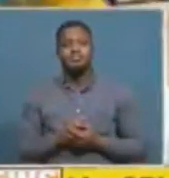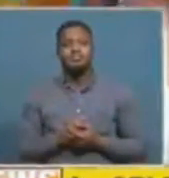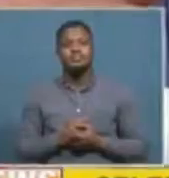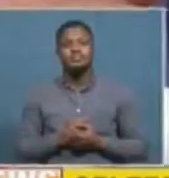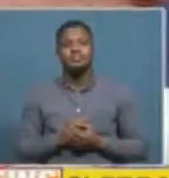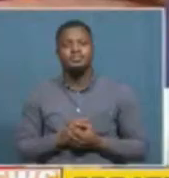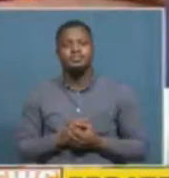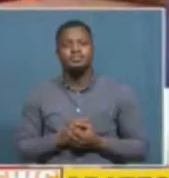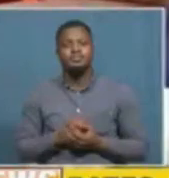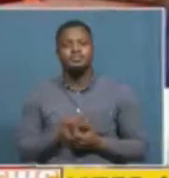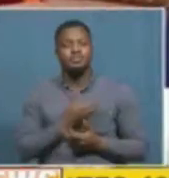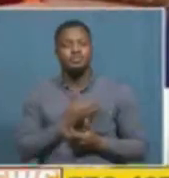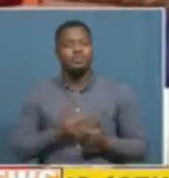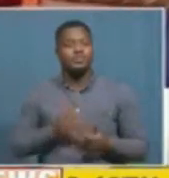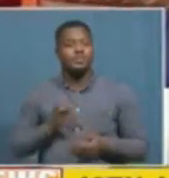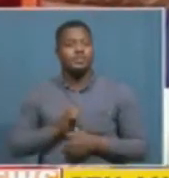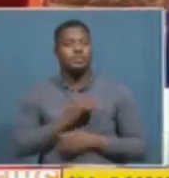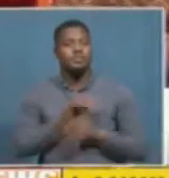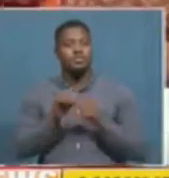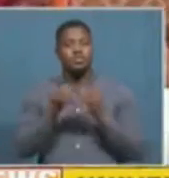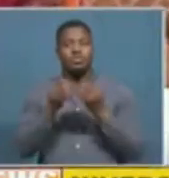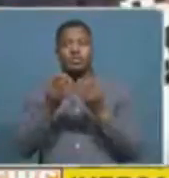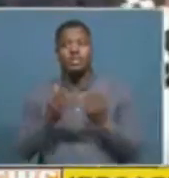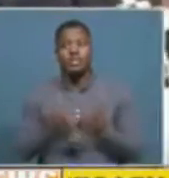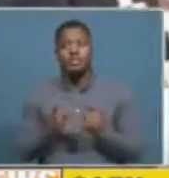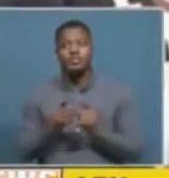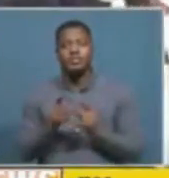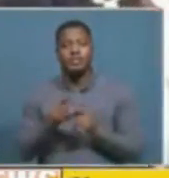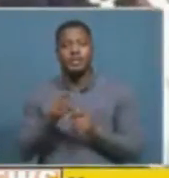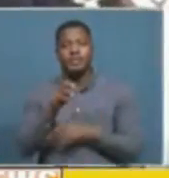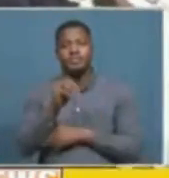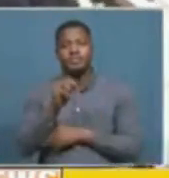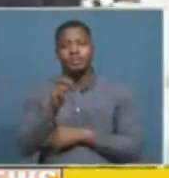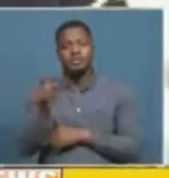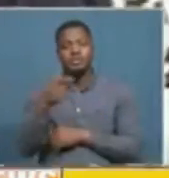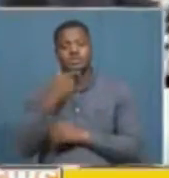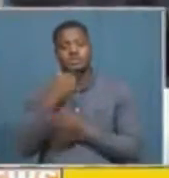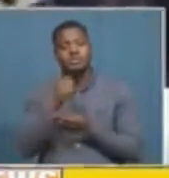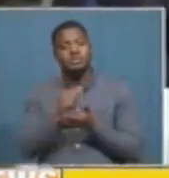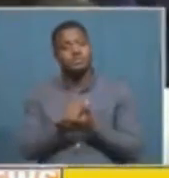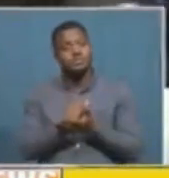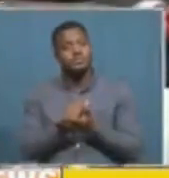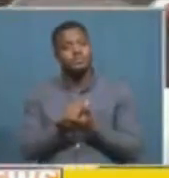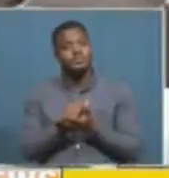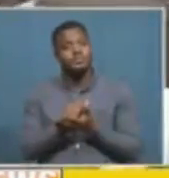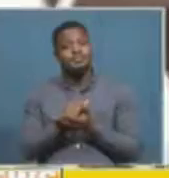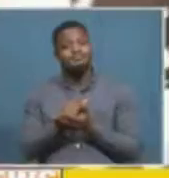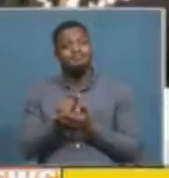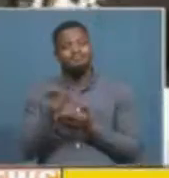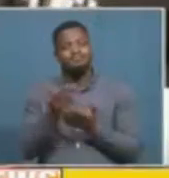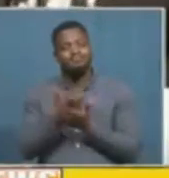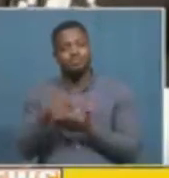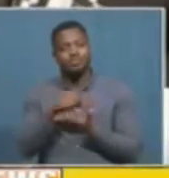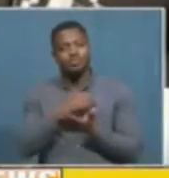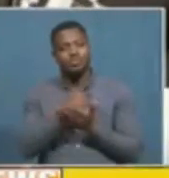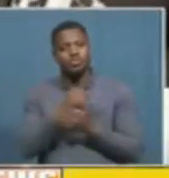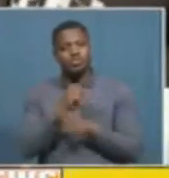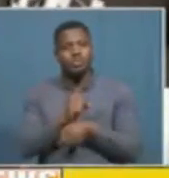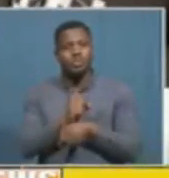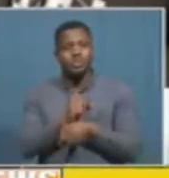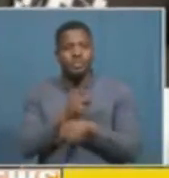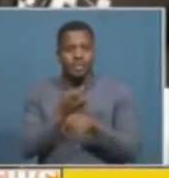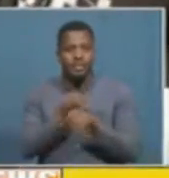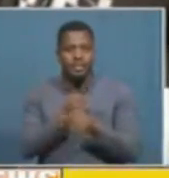The Chief Executive Officer of MTN, Mr. Ebenezer Chuma Asante, entreated the graduates to work hard to